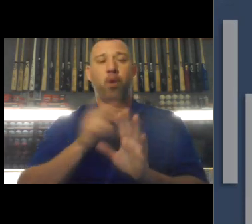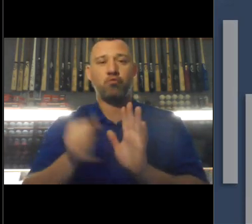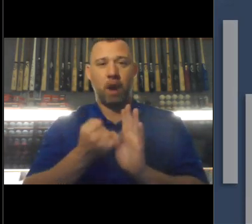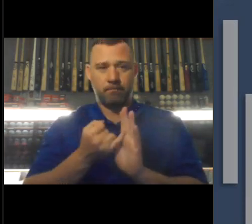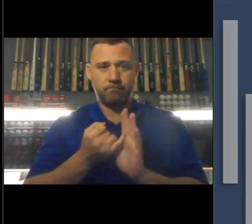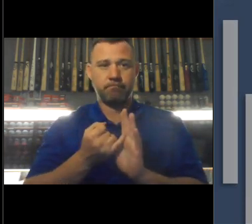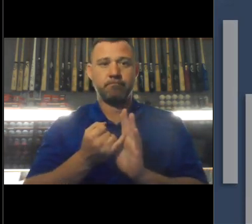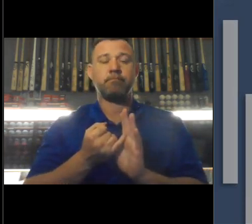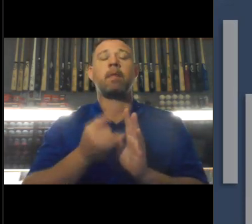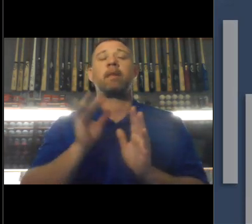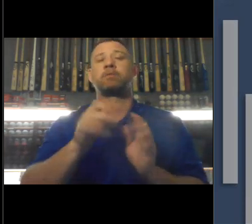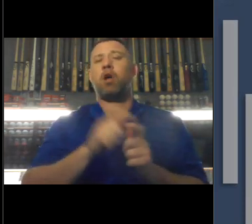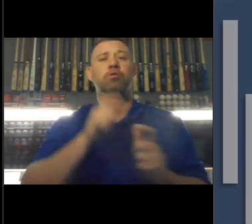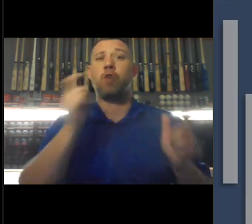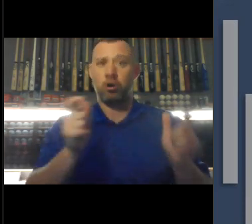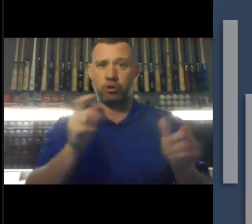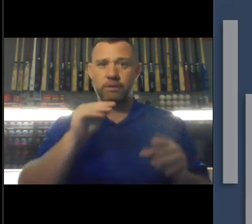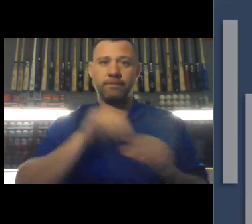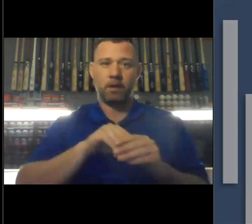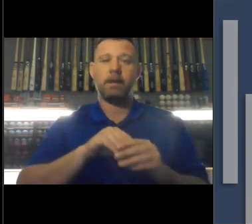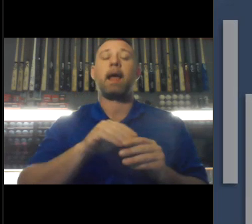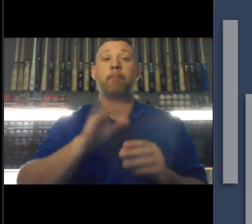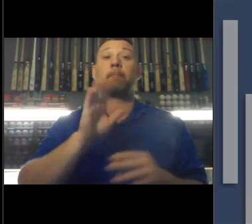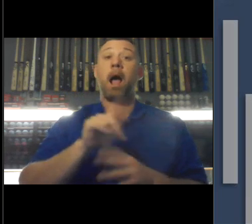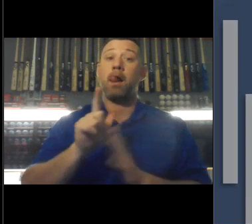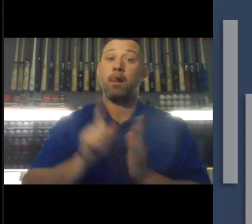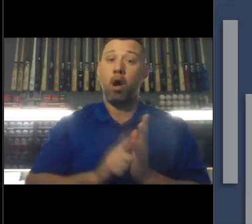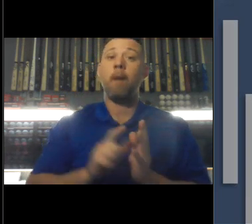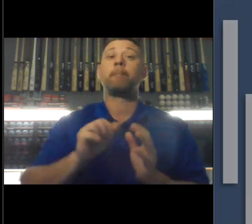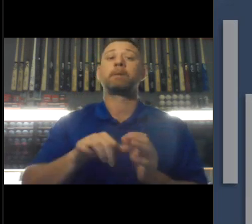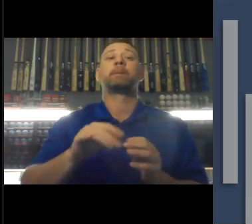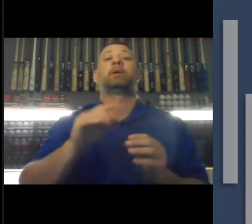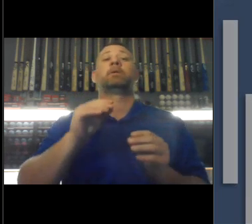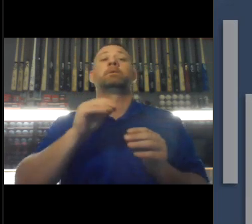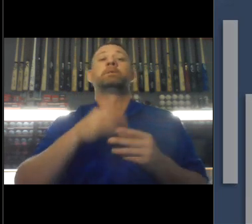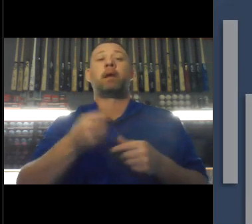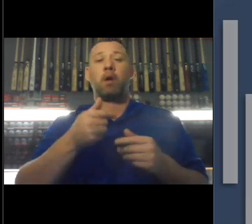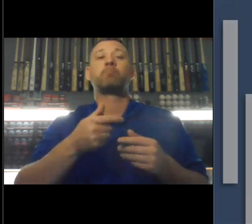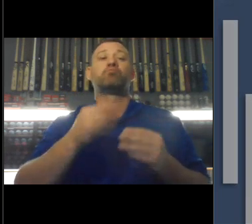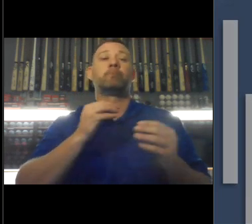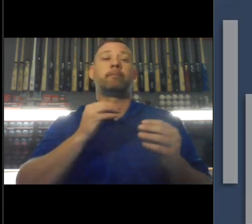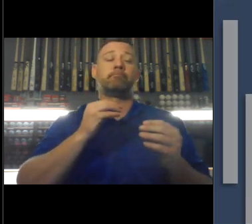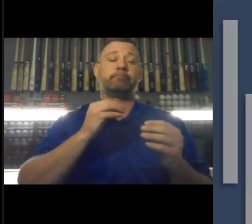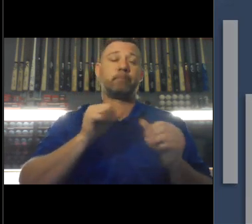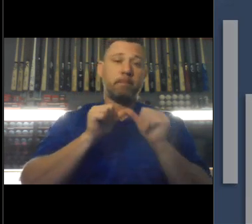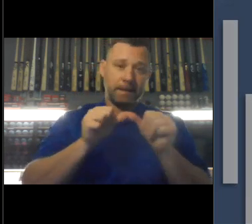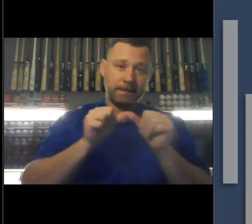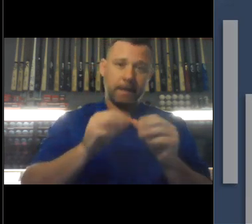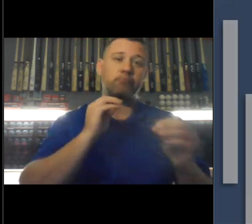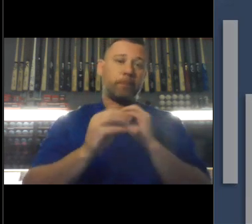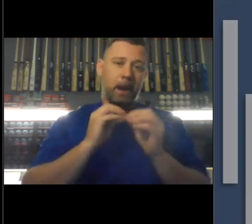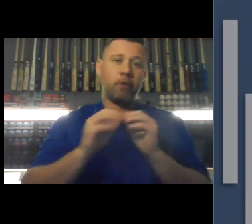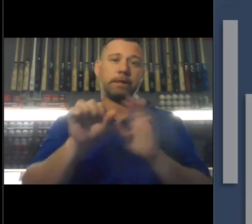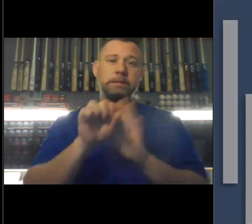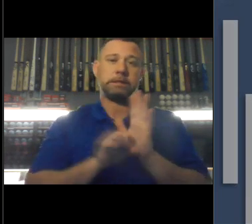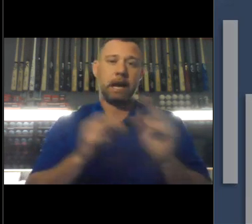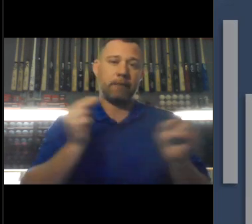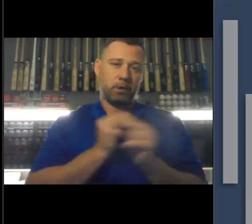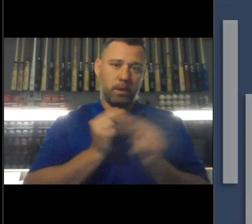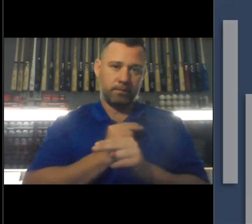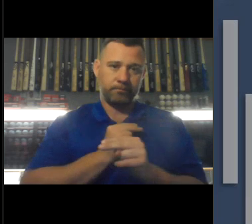largest funding program and by law must be spent on repairing and maintaining the state highway system. Our proposed guidelines call